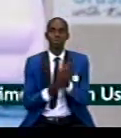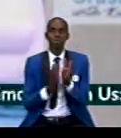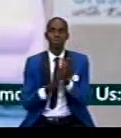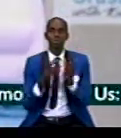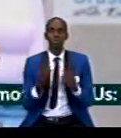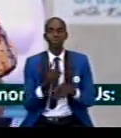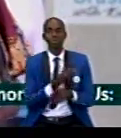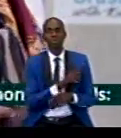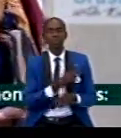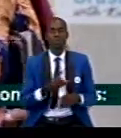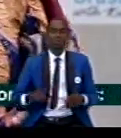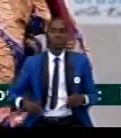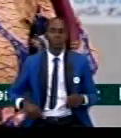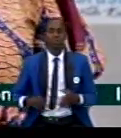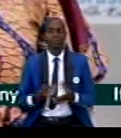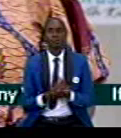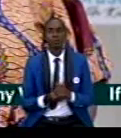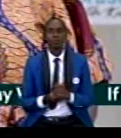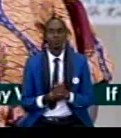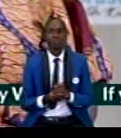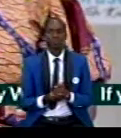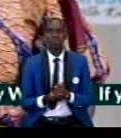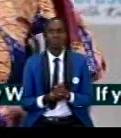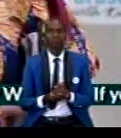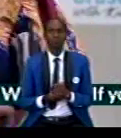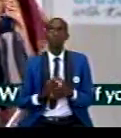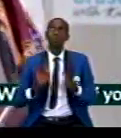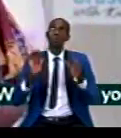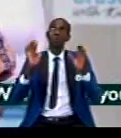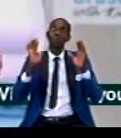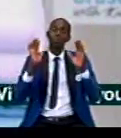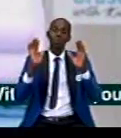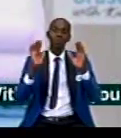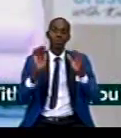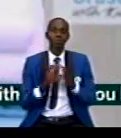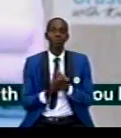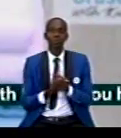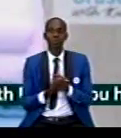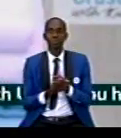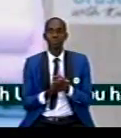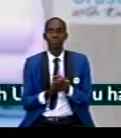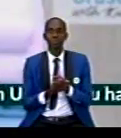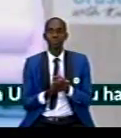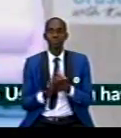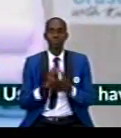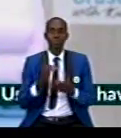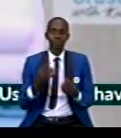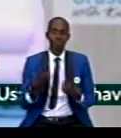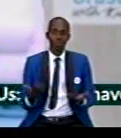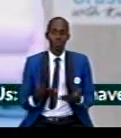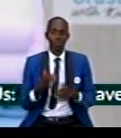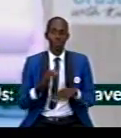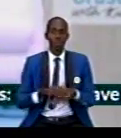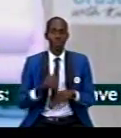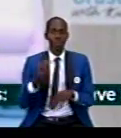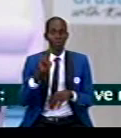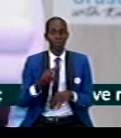Wonderful. Reach on Thursday, my sister, my brother, I land here in the